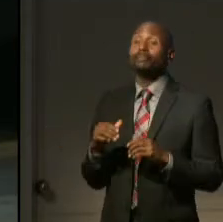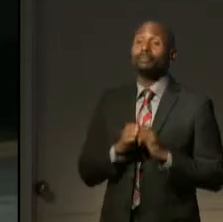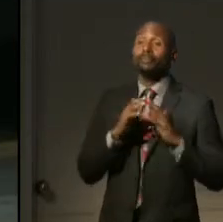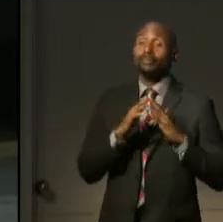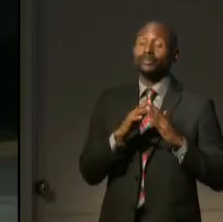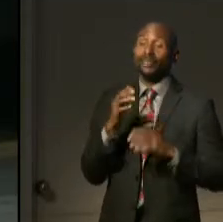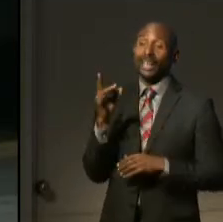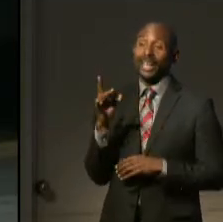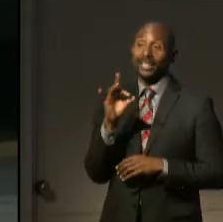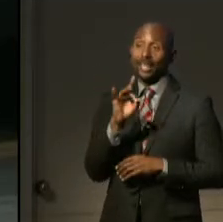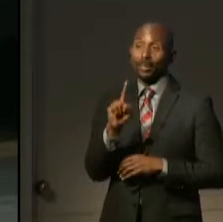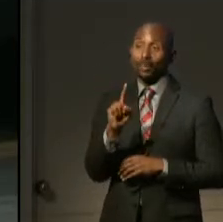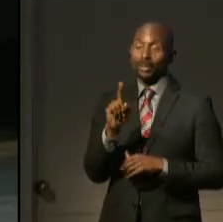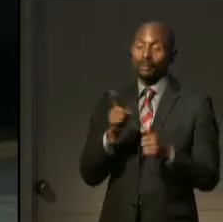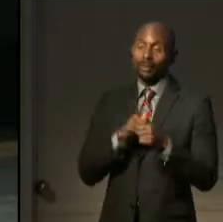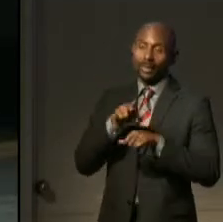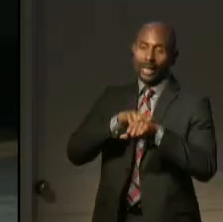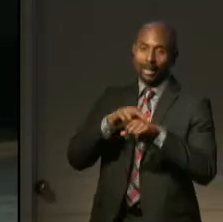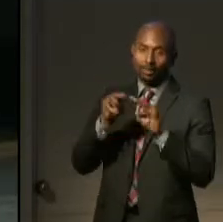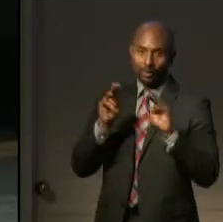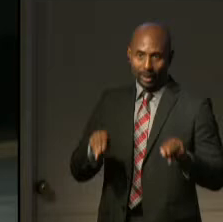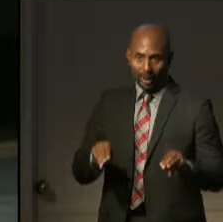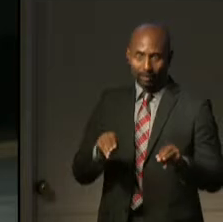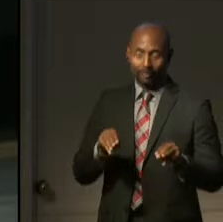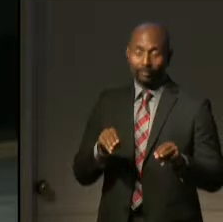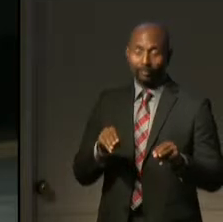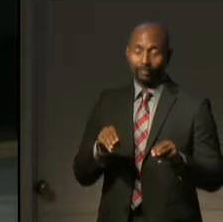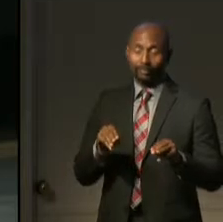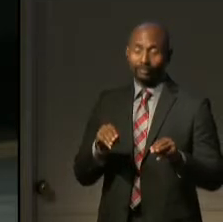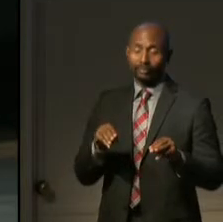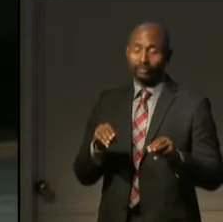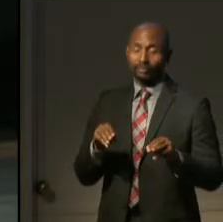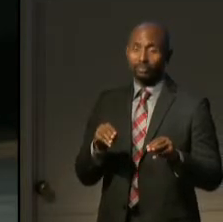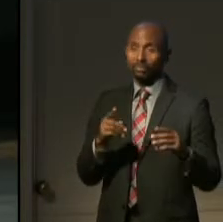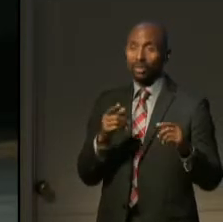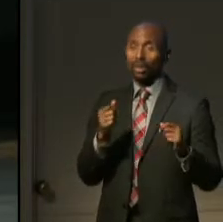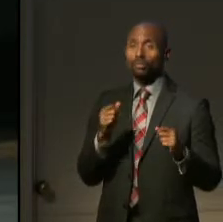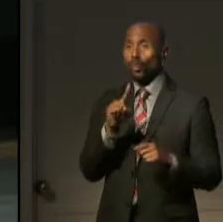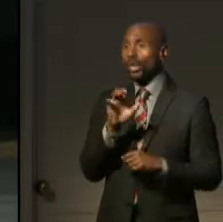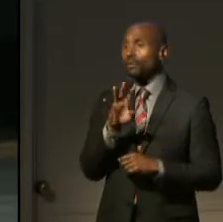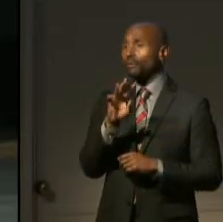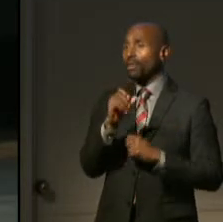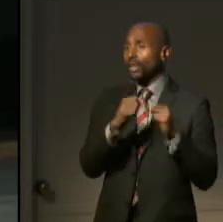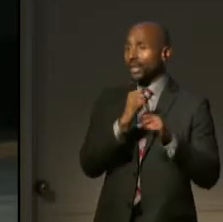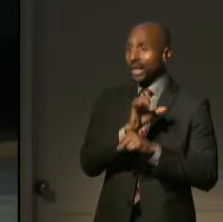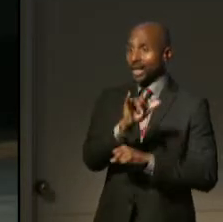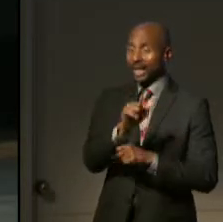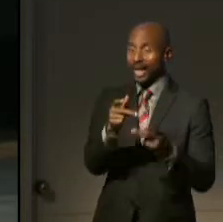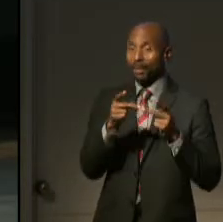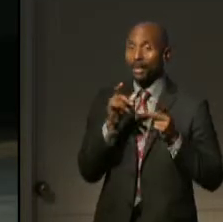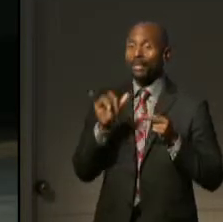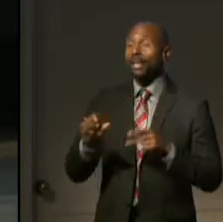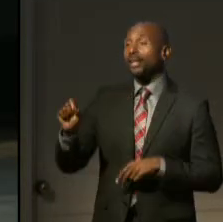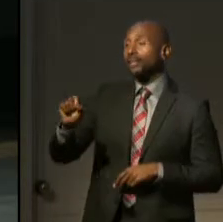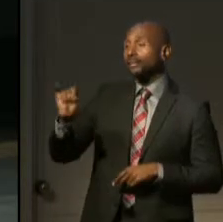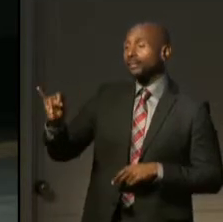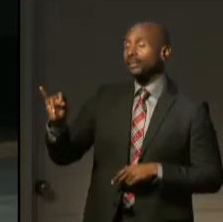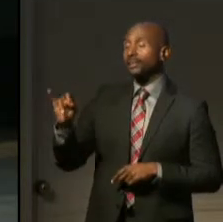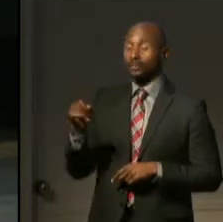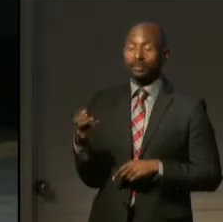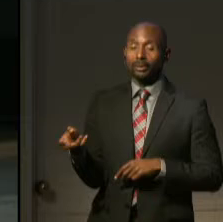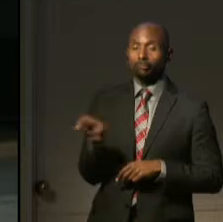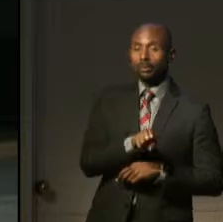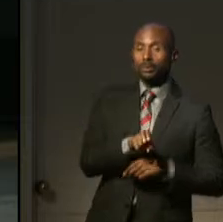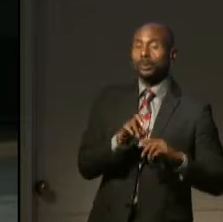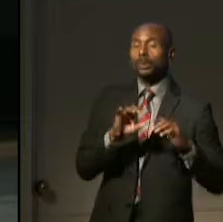first national museum, and was for 140 years the place where the Smithsonian thought about the